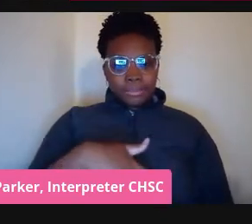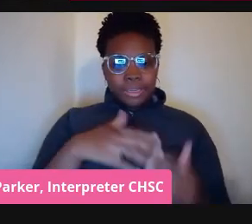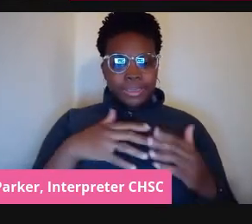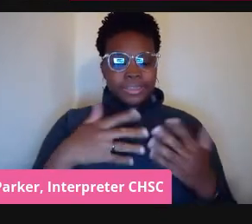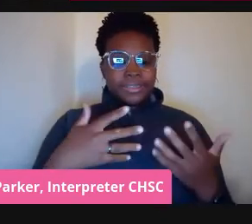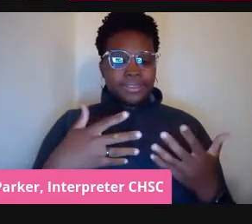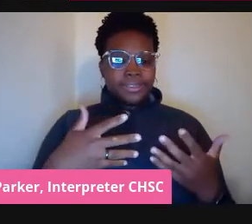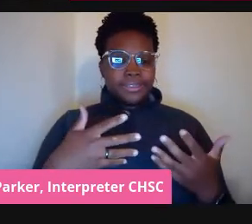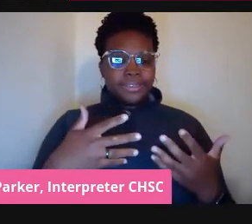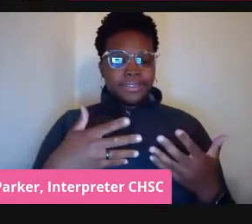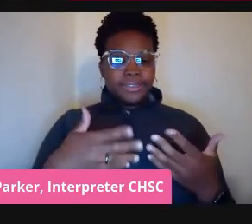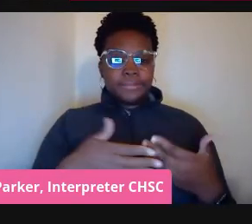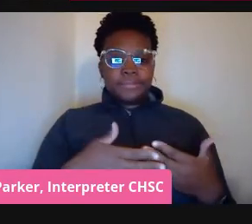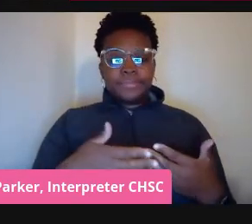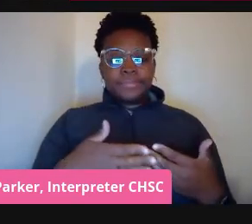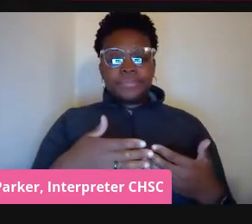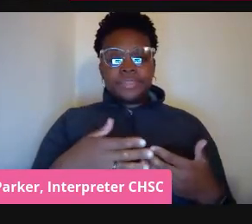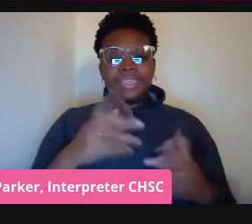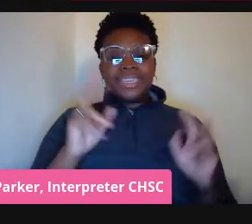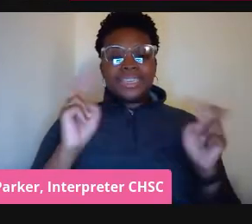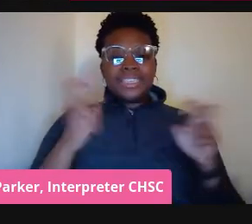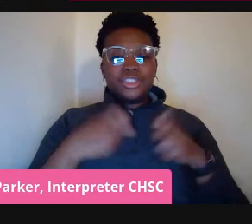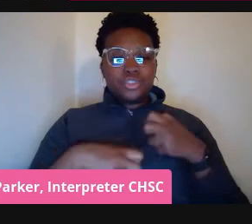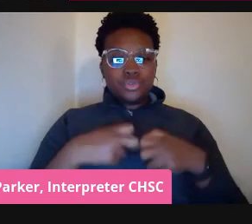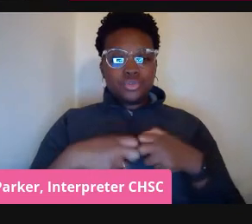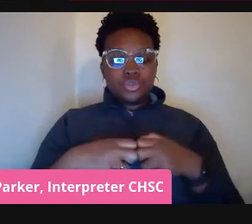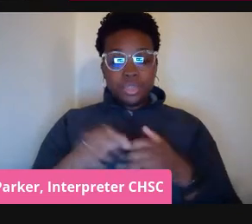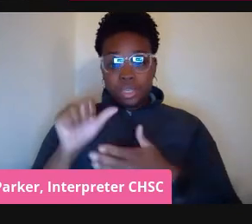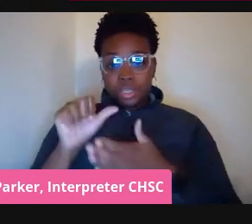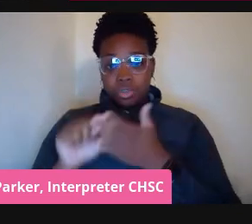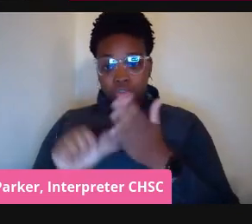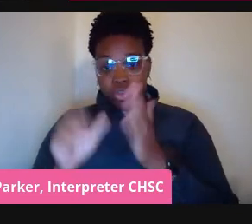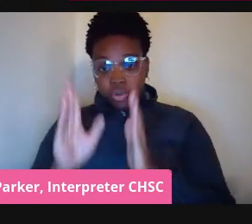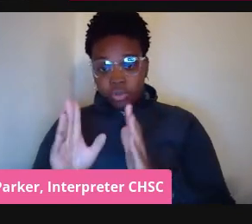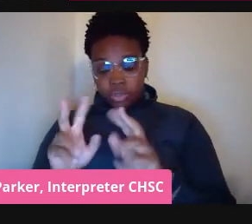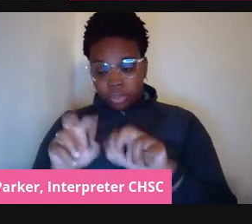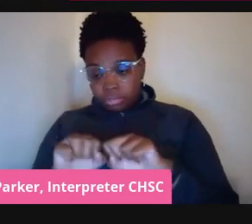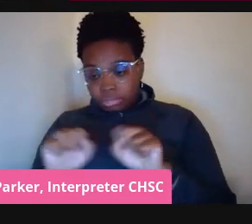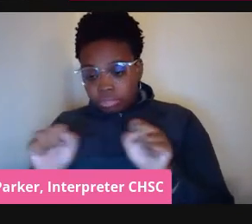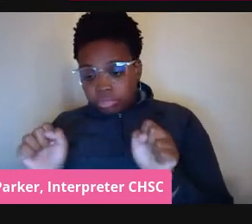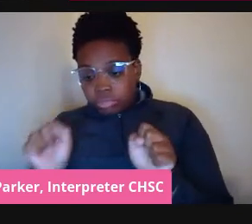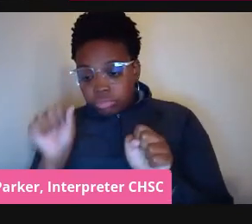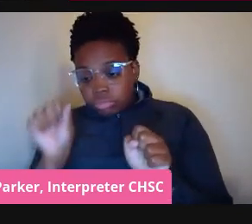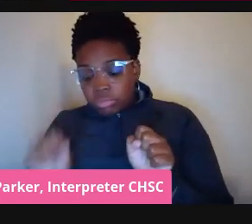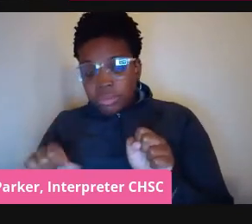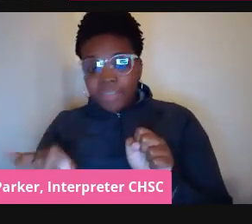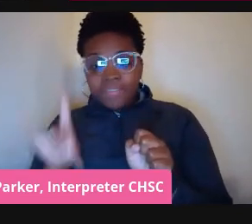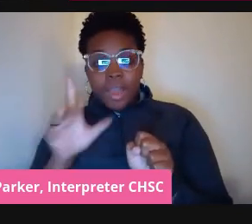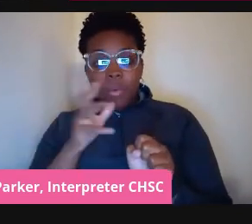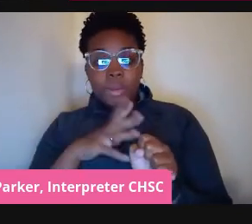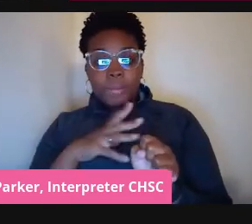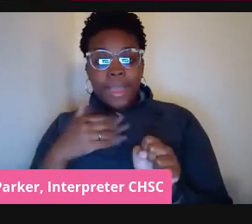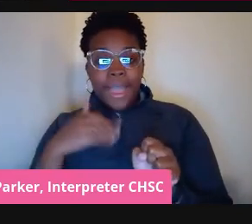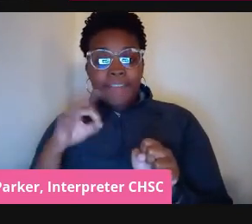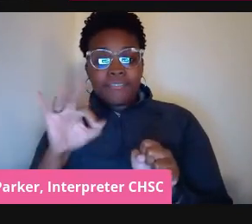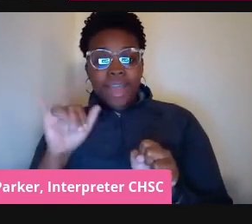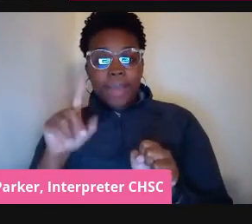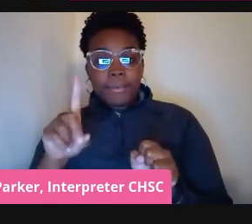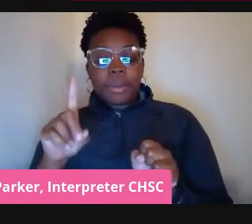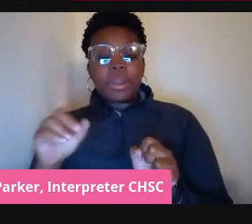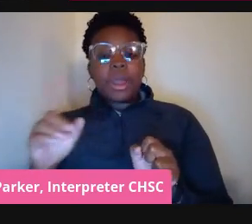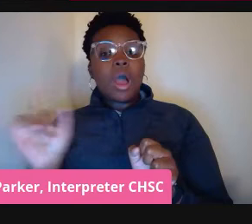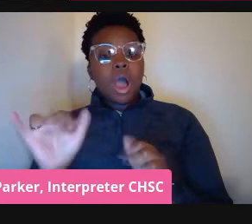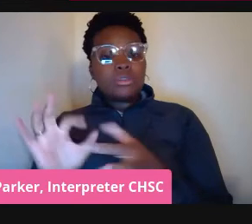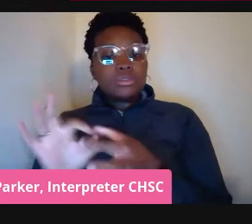Surgeons are going in and finding that a woman who has uterine fibroids might also be accompanied with endometriosis or